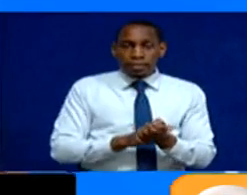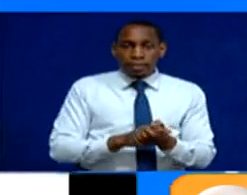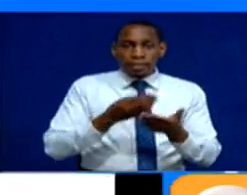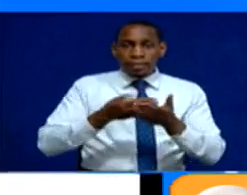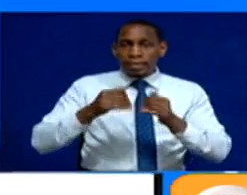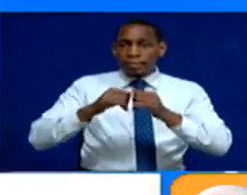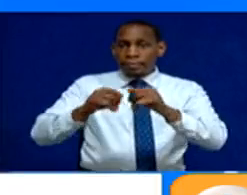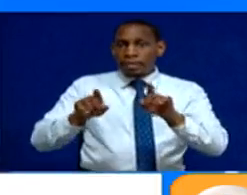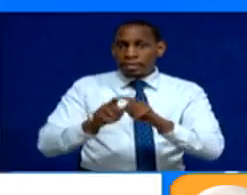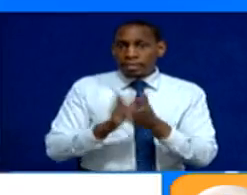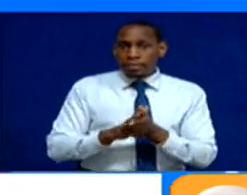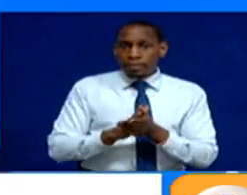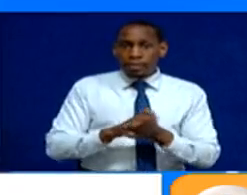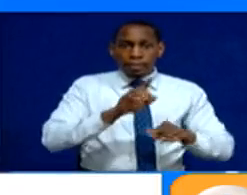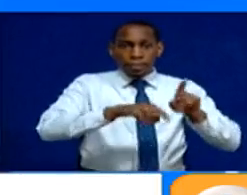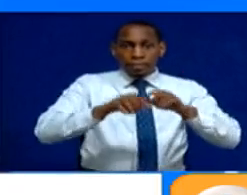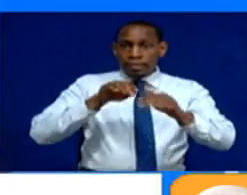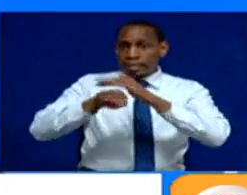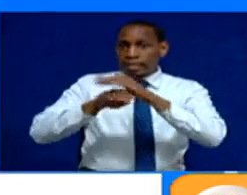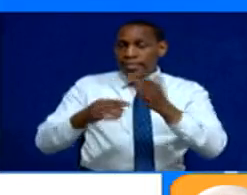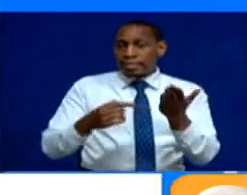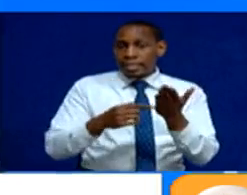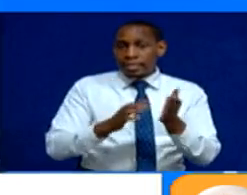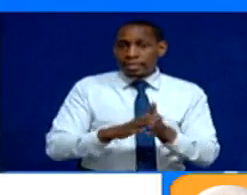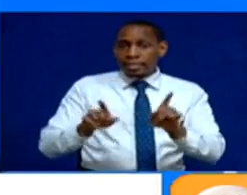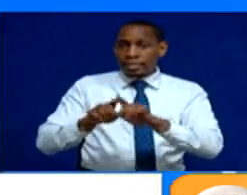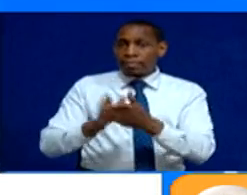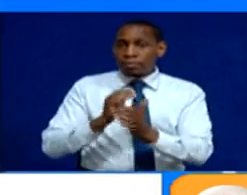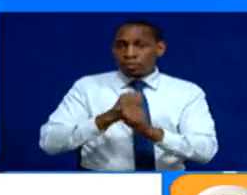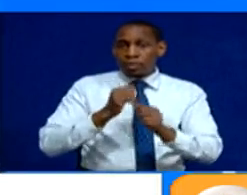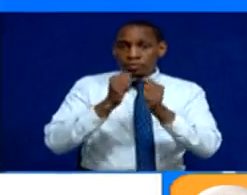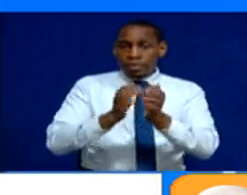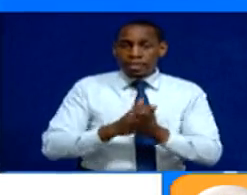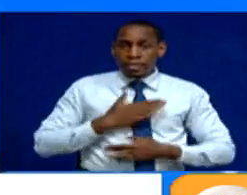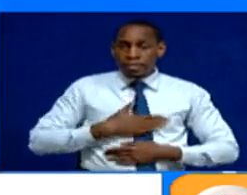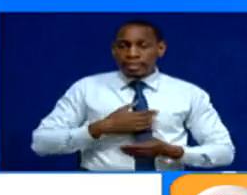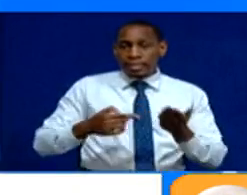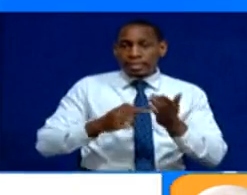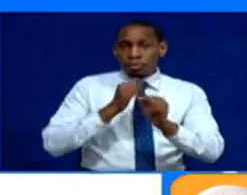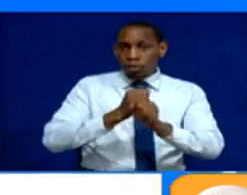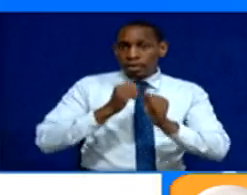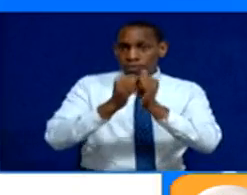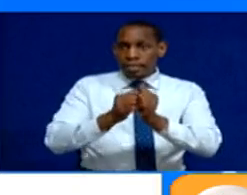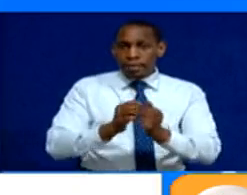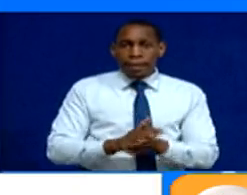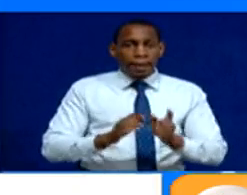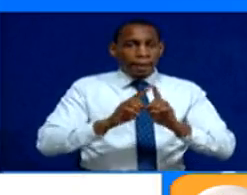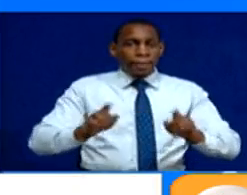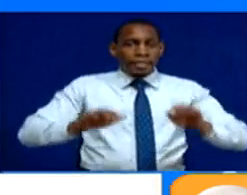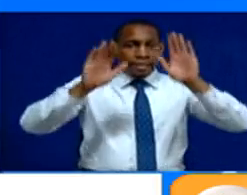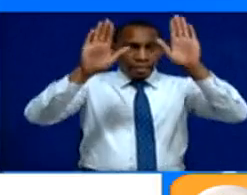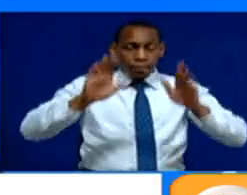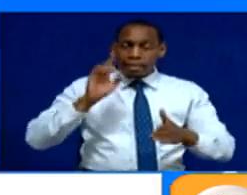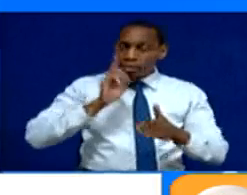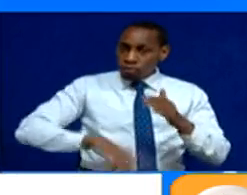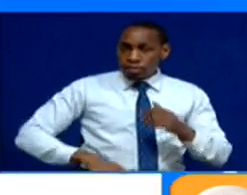of implementation. There will be dimensions of access to technology. We will deal with scientific and technical cooperation. But the bottom